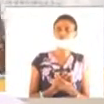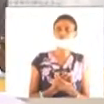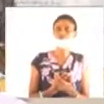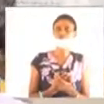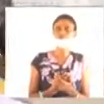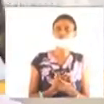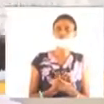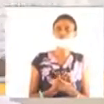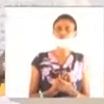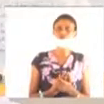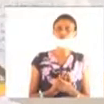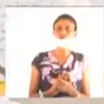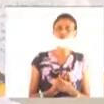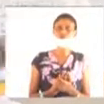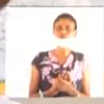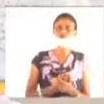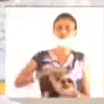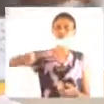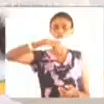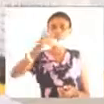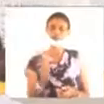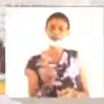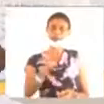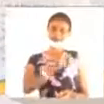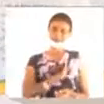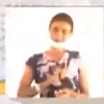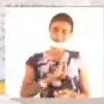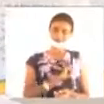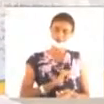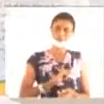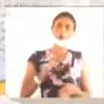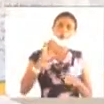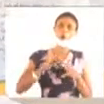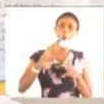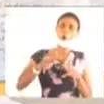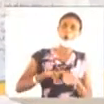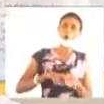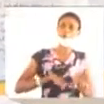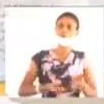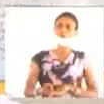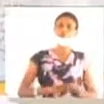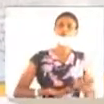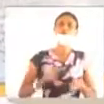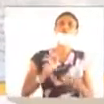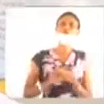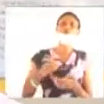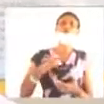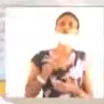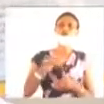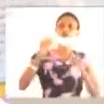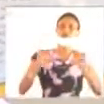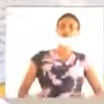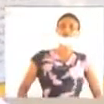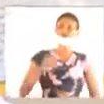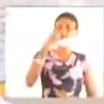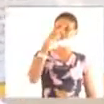normal human being will not want to inconvenience the other person, will not want to be lawless in